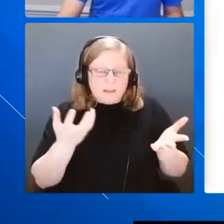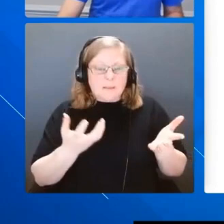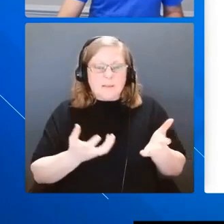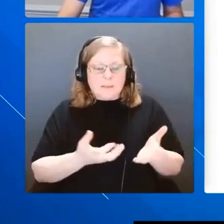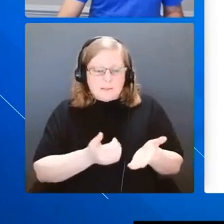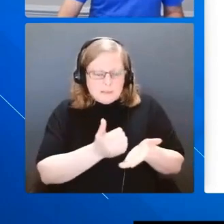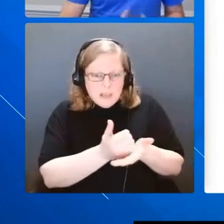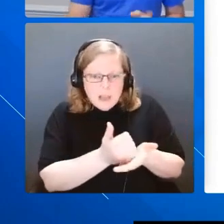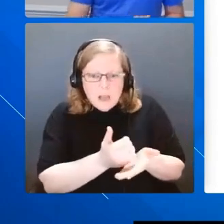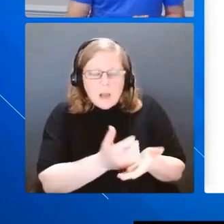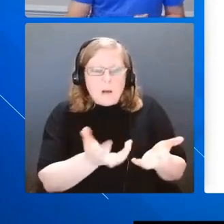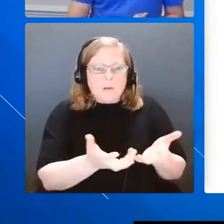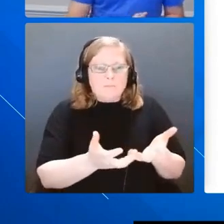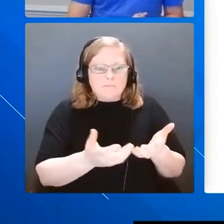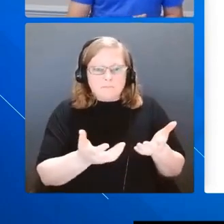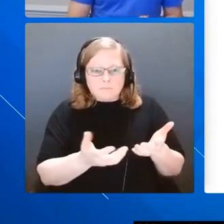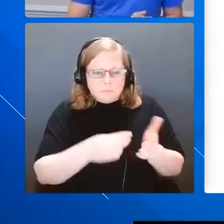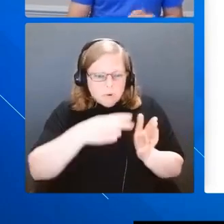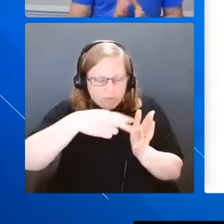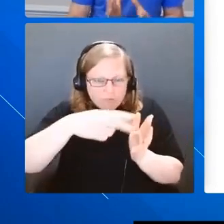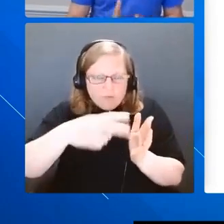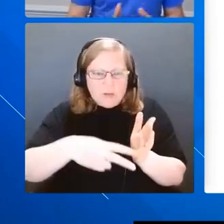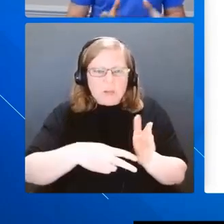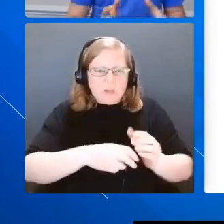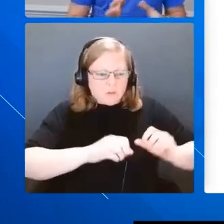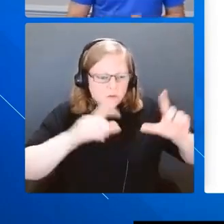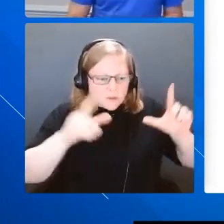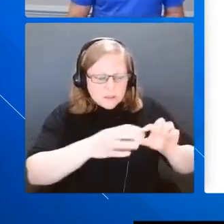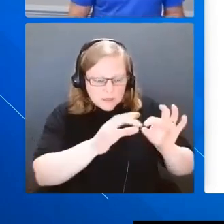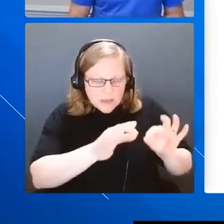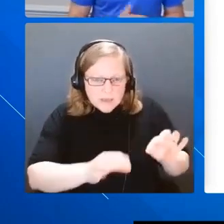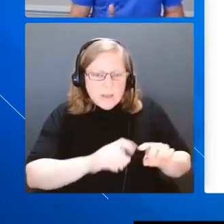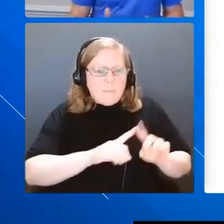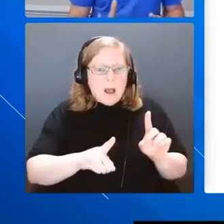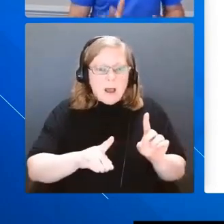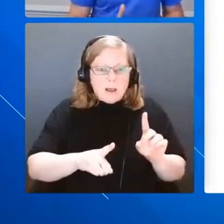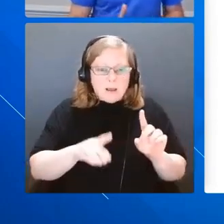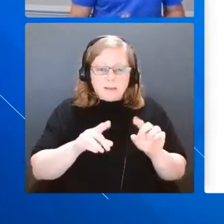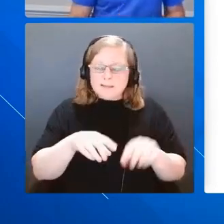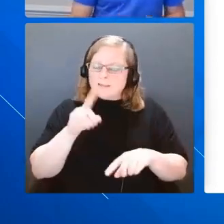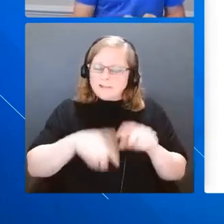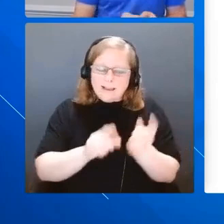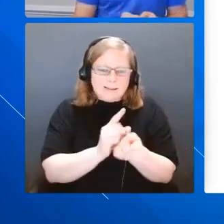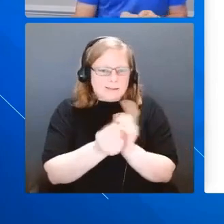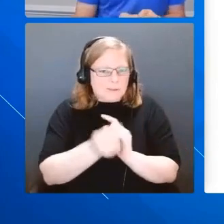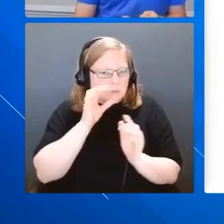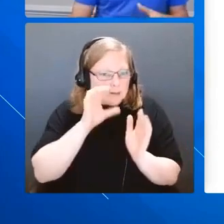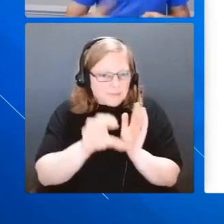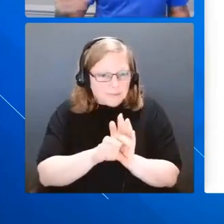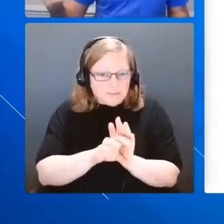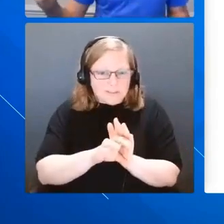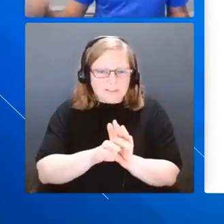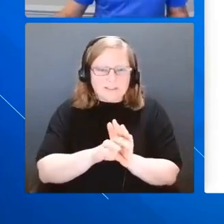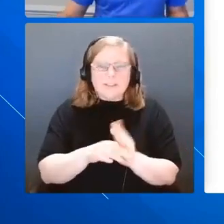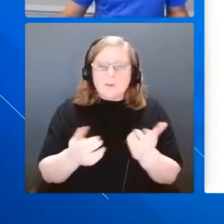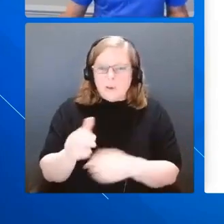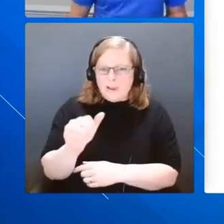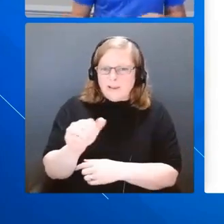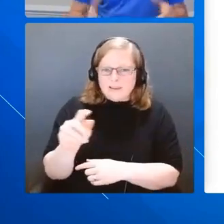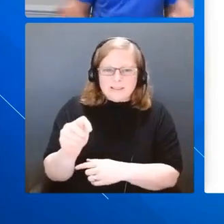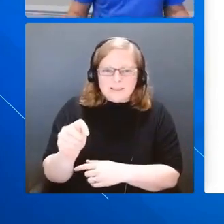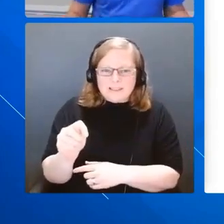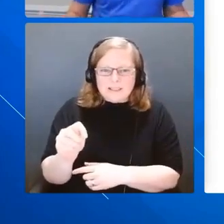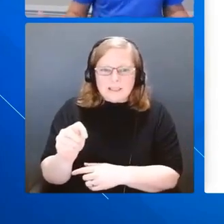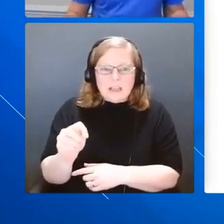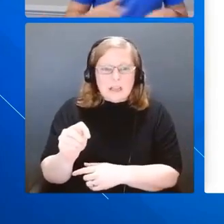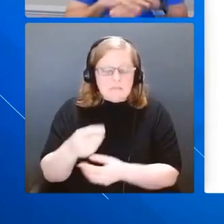buttons, but they cannot interpret images. So AT, or assistive technology, will let you know that it's an